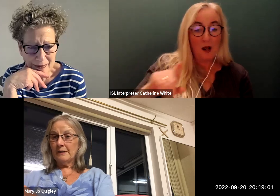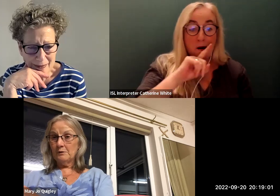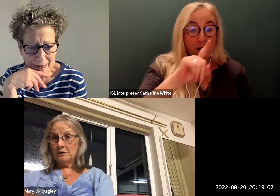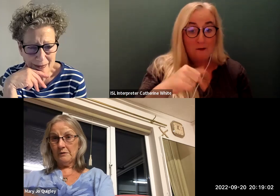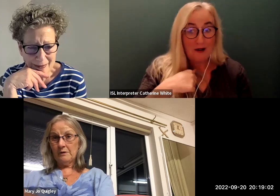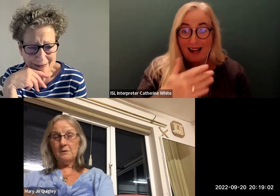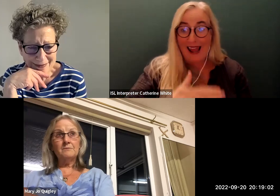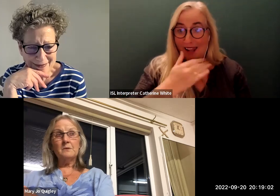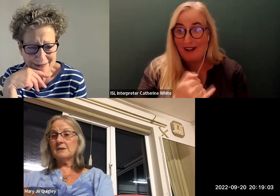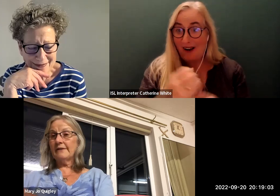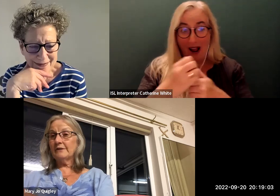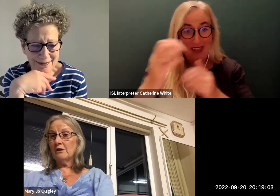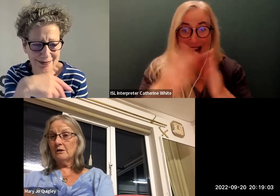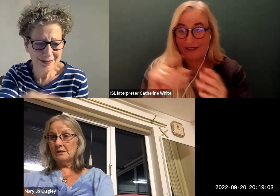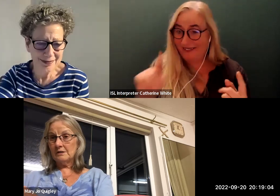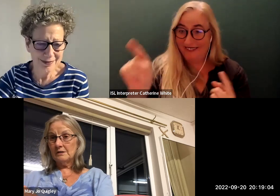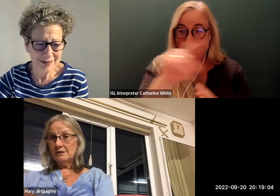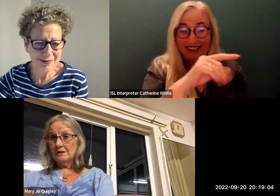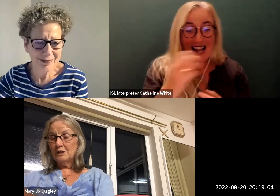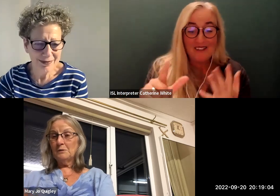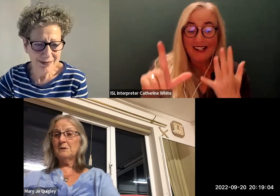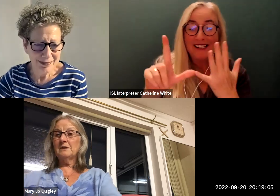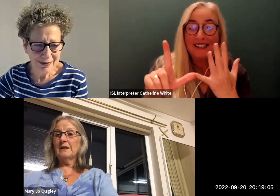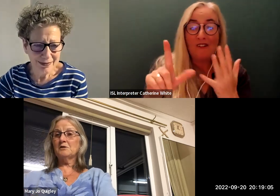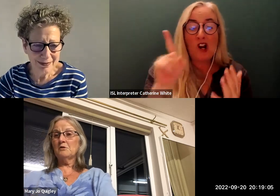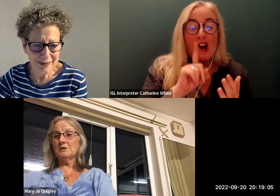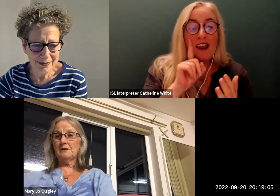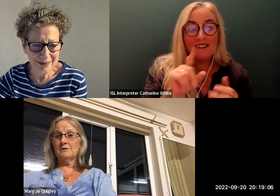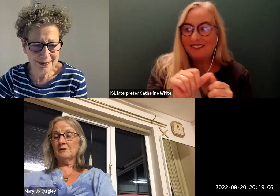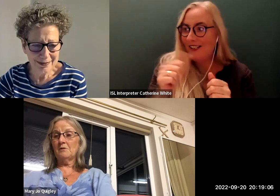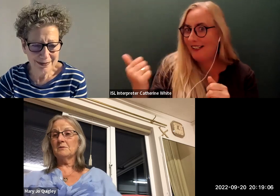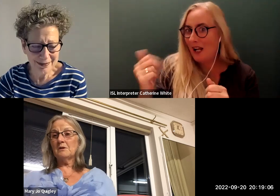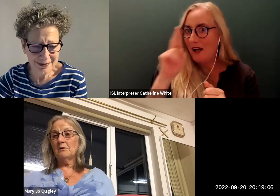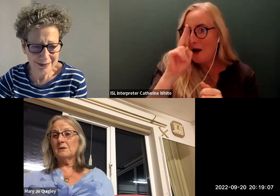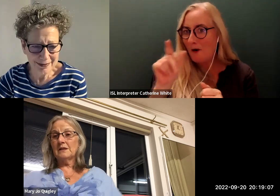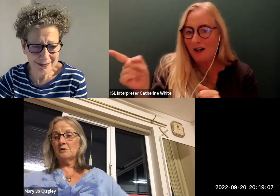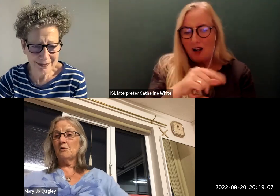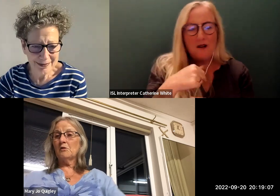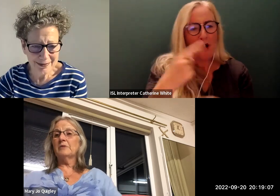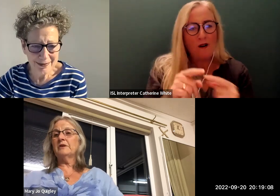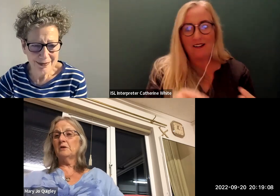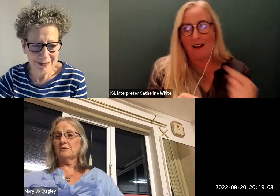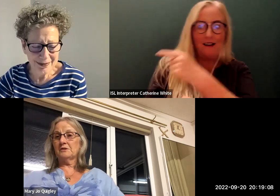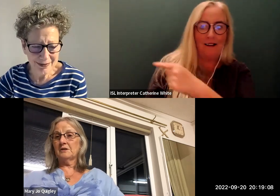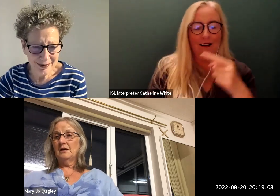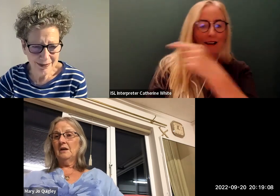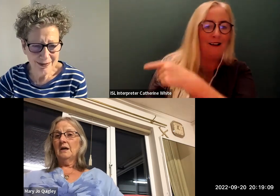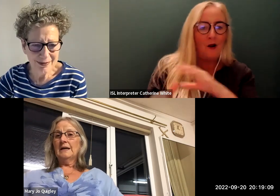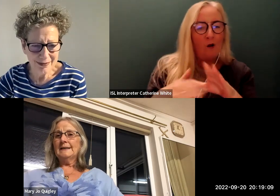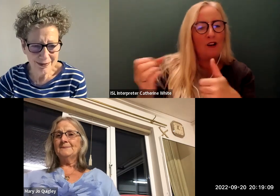in the neighborhood, where there were 7 girls, between the next door's houses. So I was always next door with the